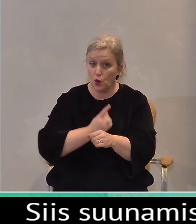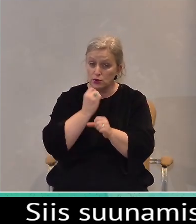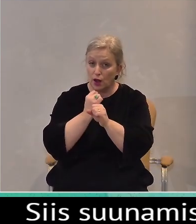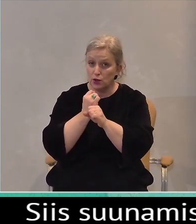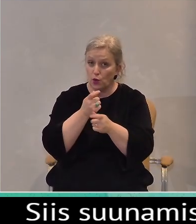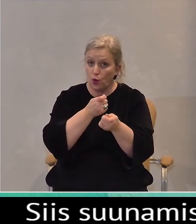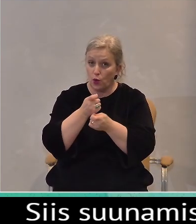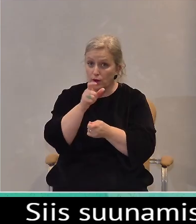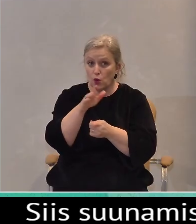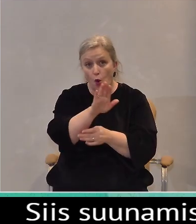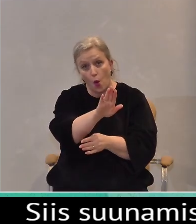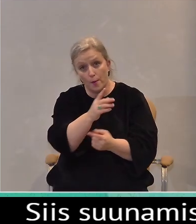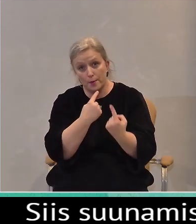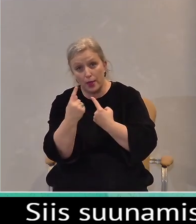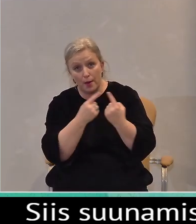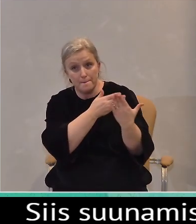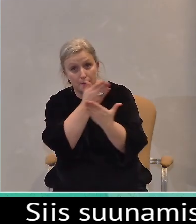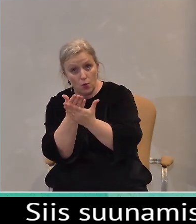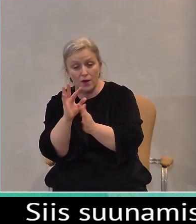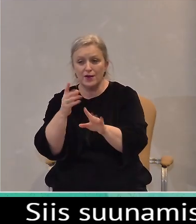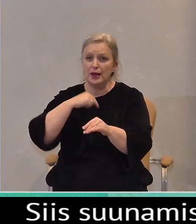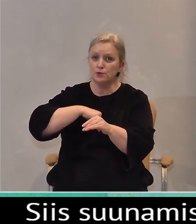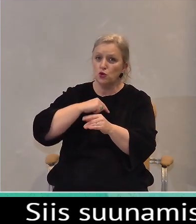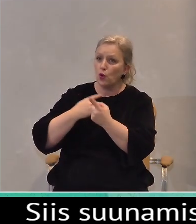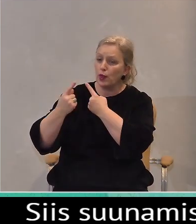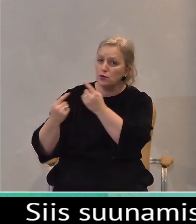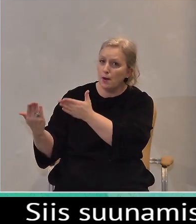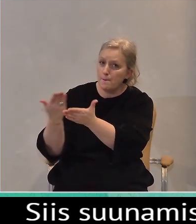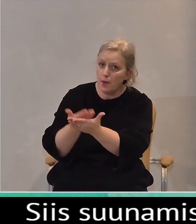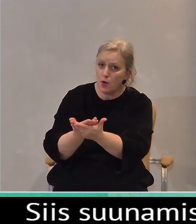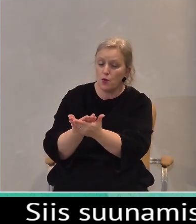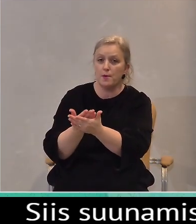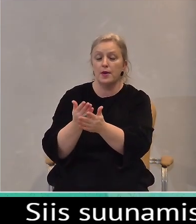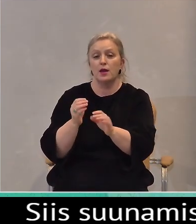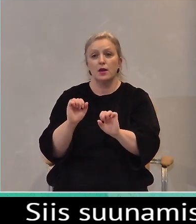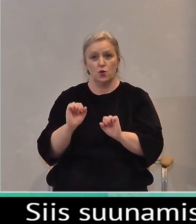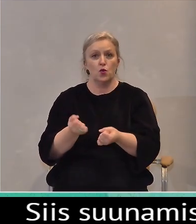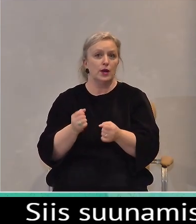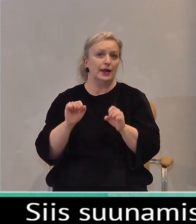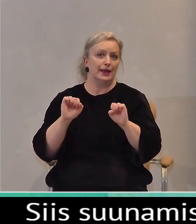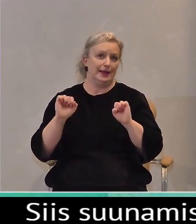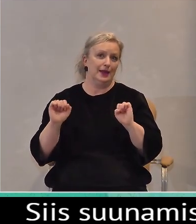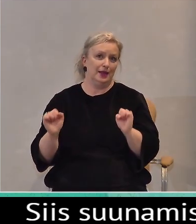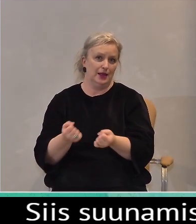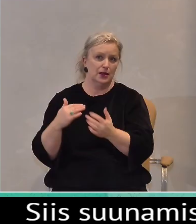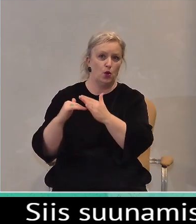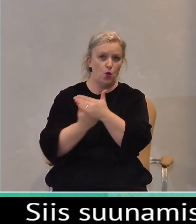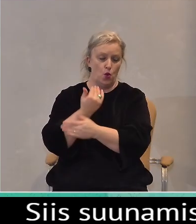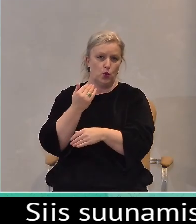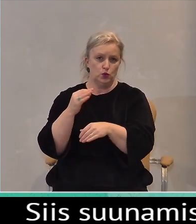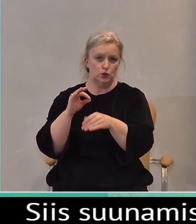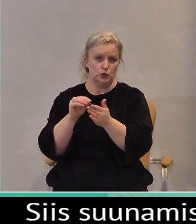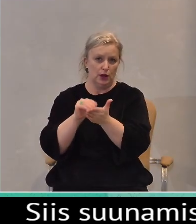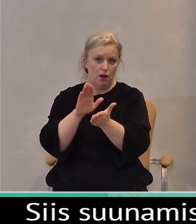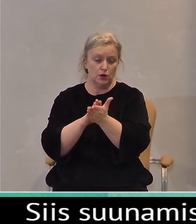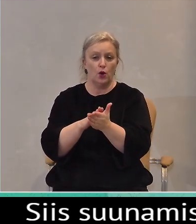of e-consultations. And we also offer counseling by psychologists and